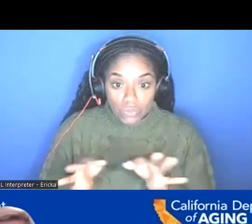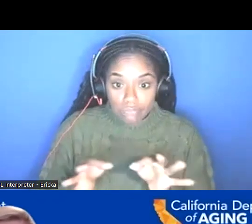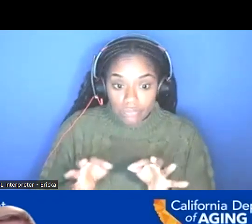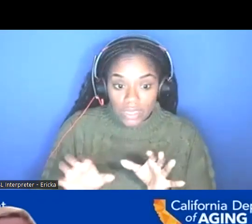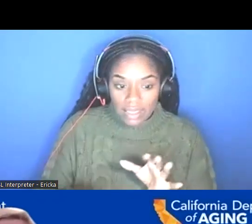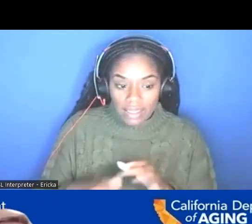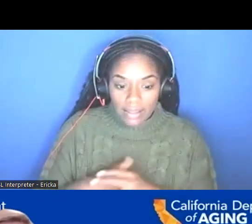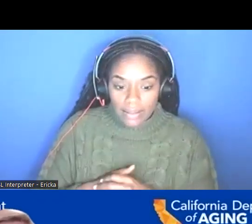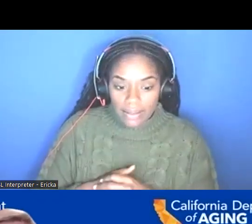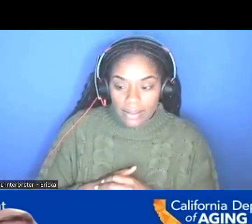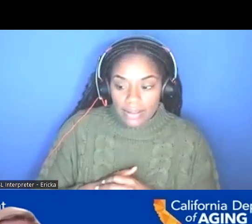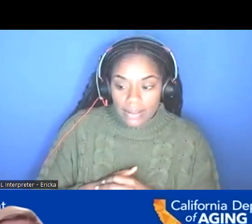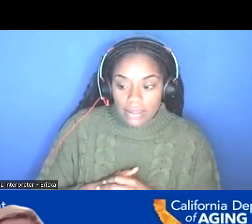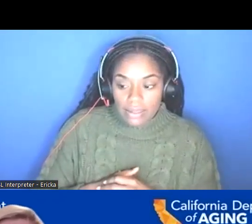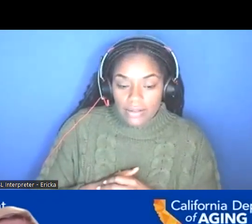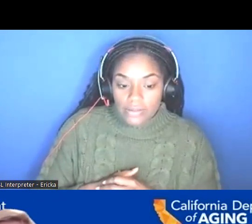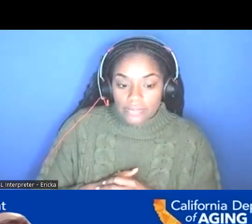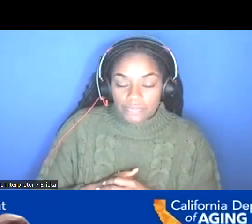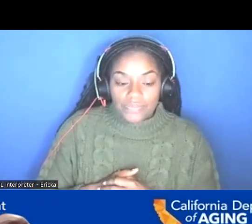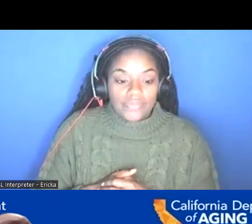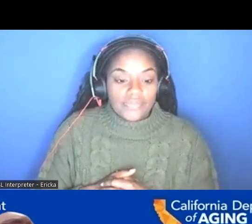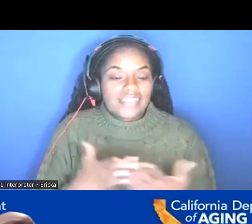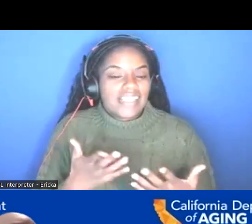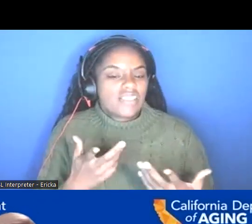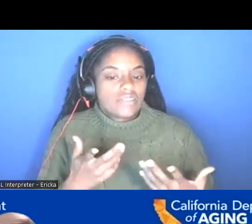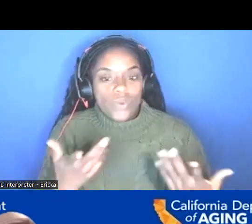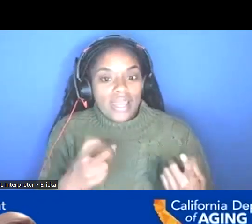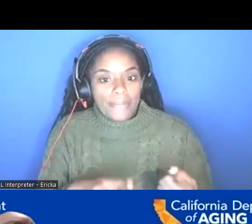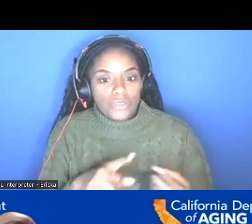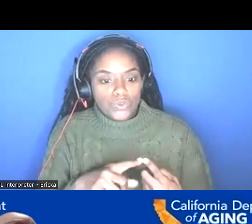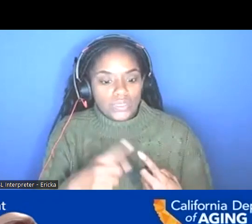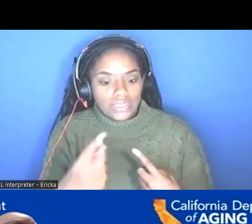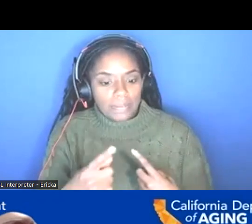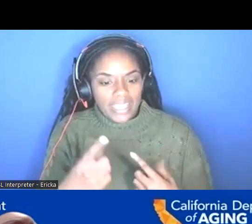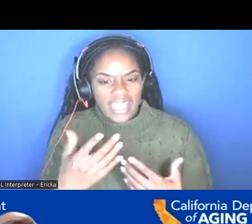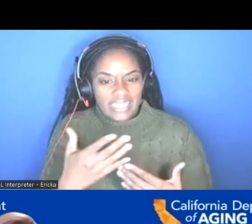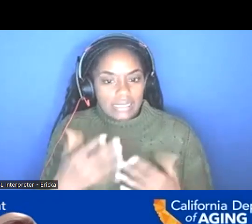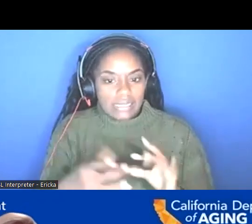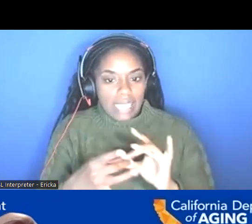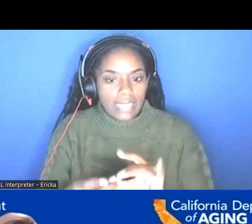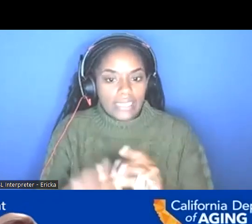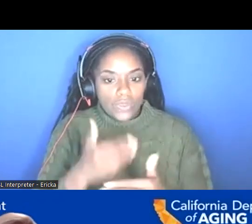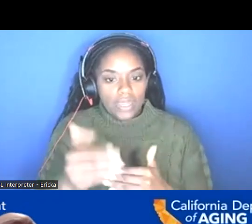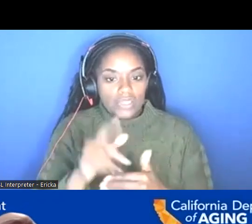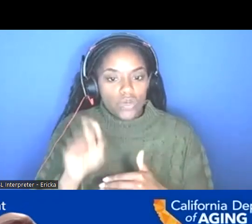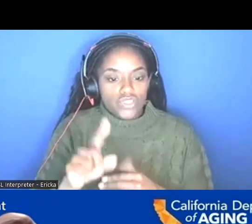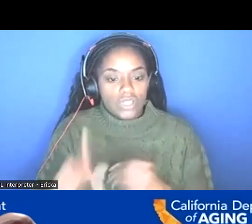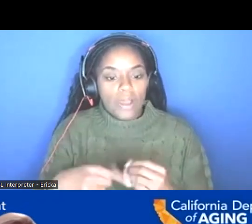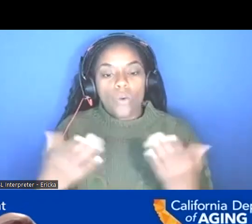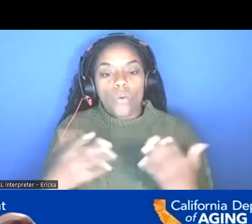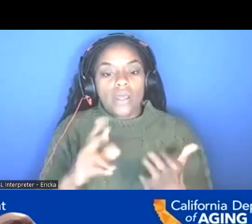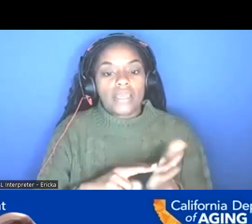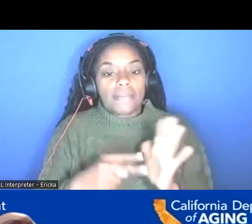That might be, well, that was one of what happened to something. And it also kind of goes, the next question was, what does it mean if something's